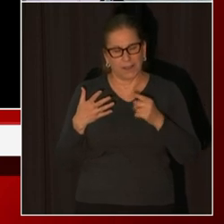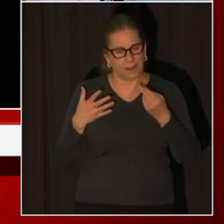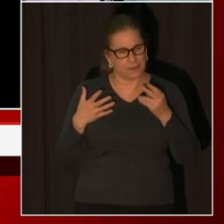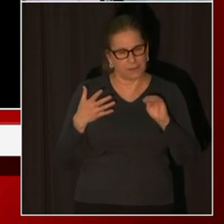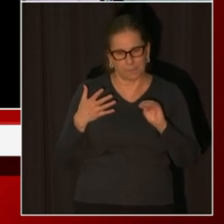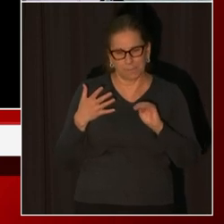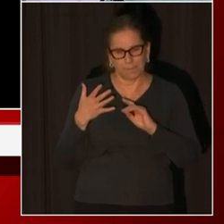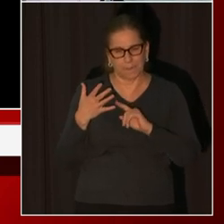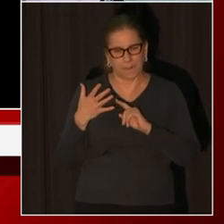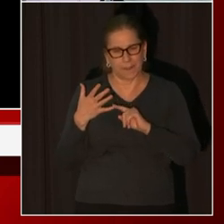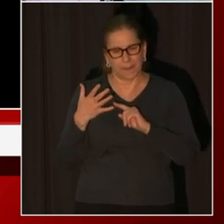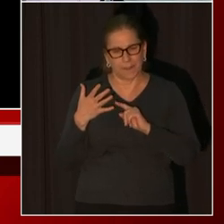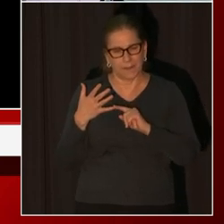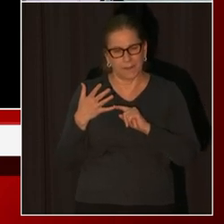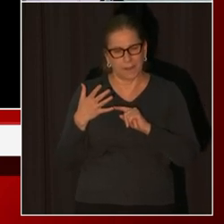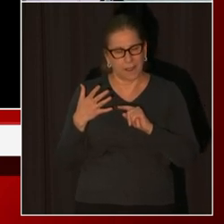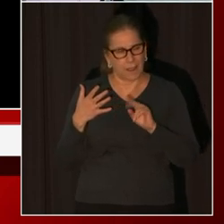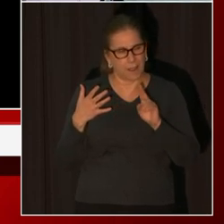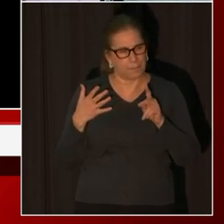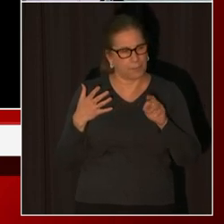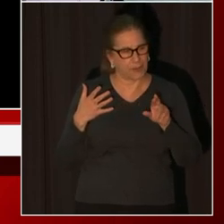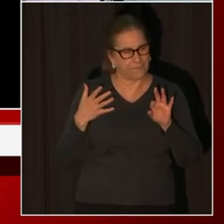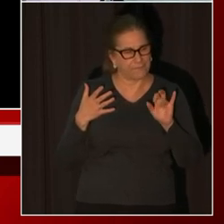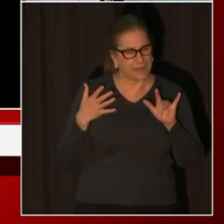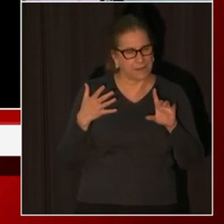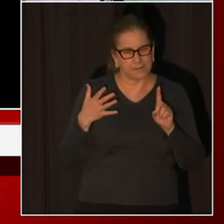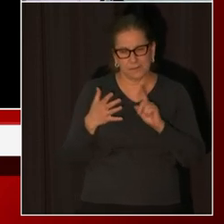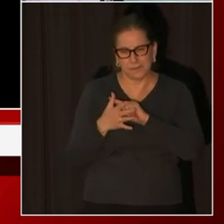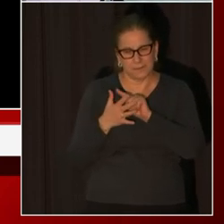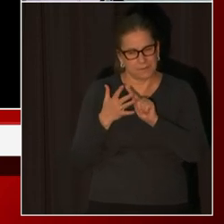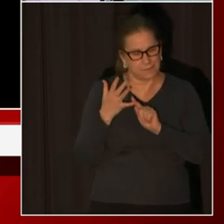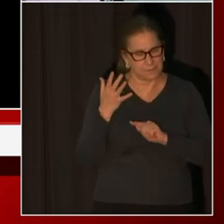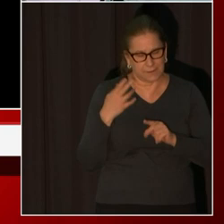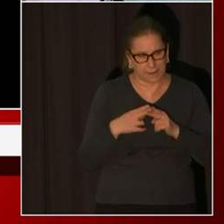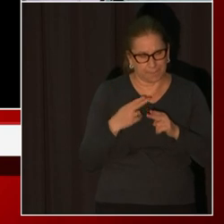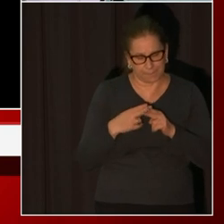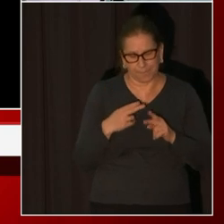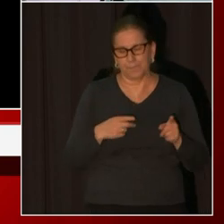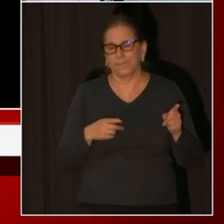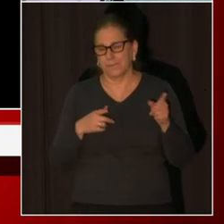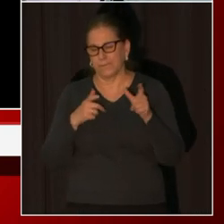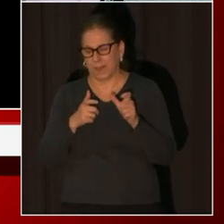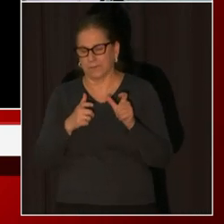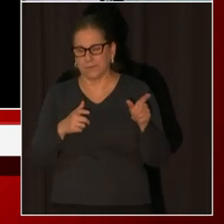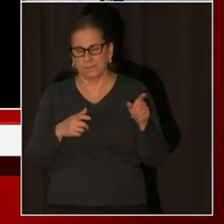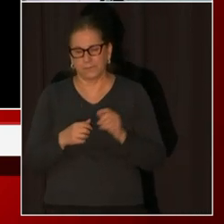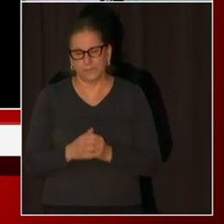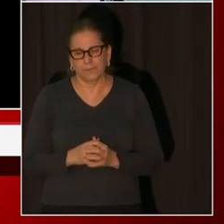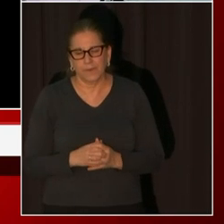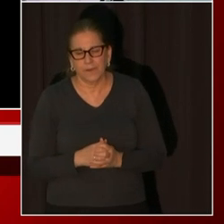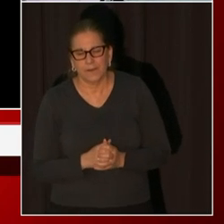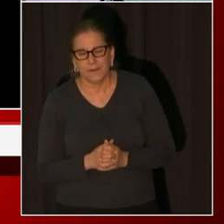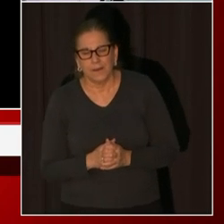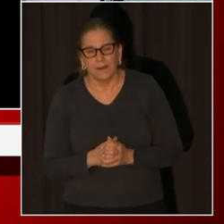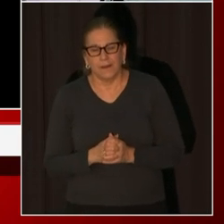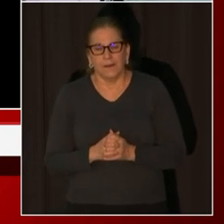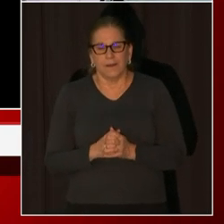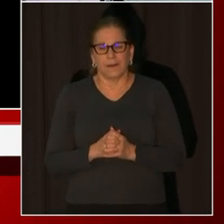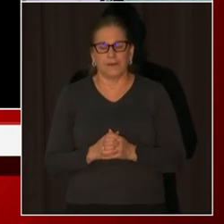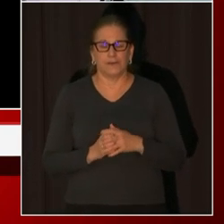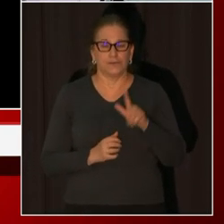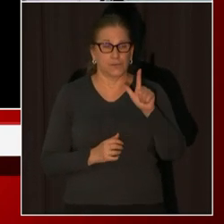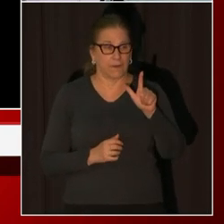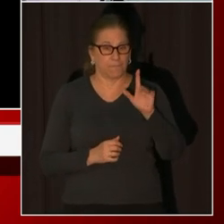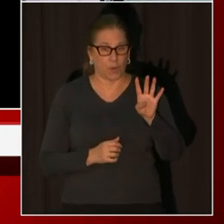elementary schools for modernization in the CIP. $204 million in capital investments over 6 years to